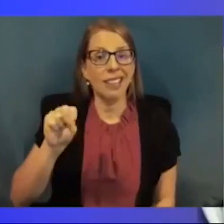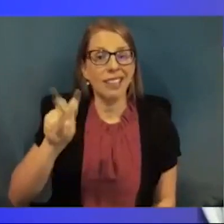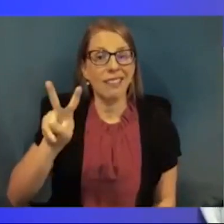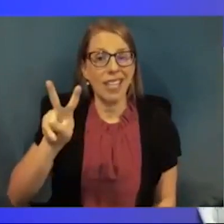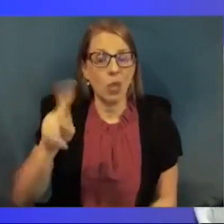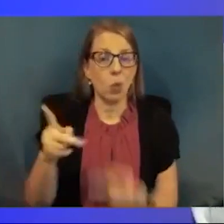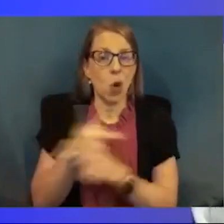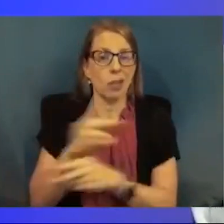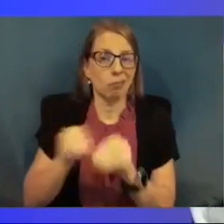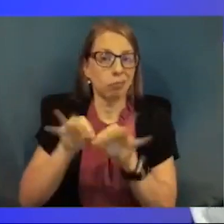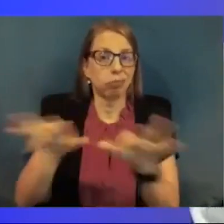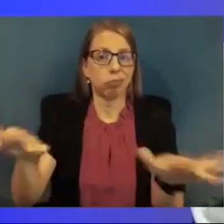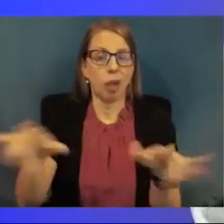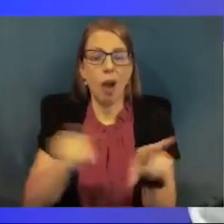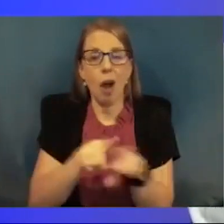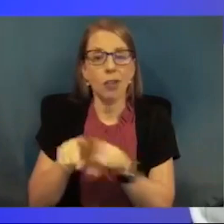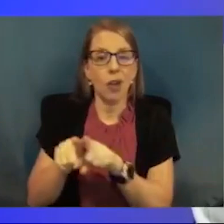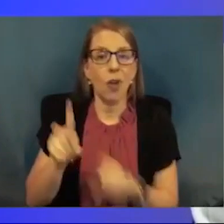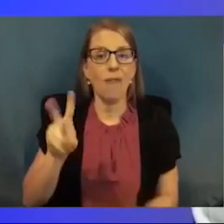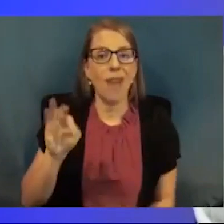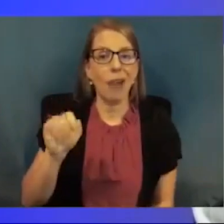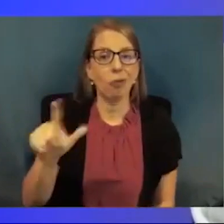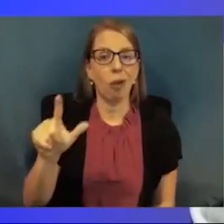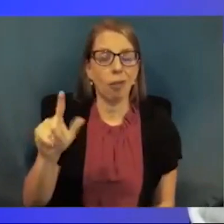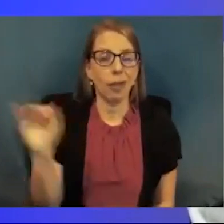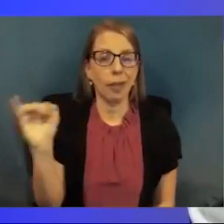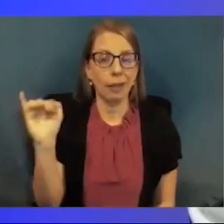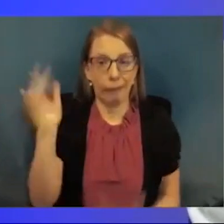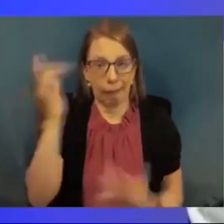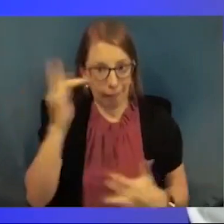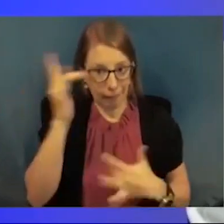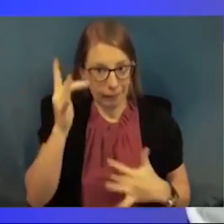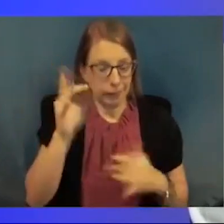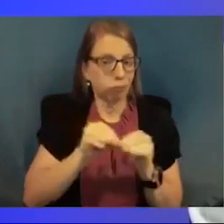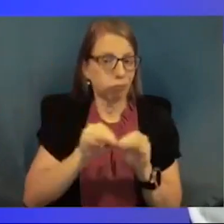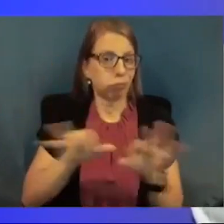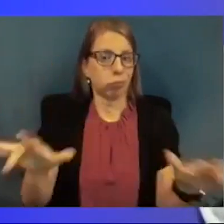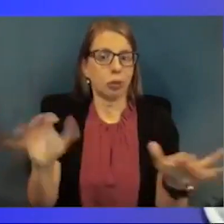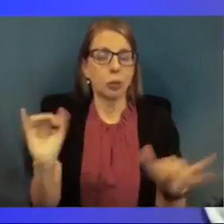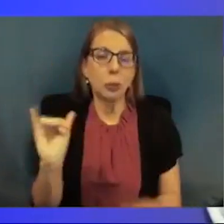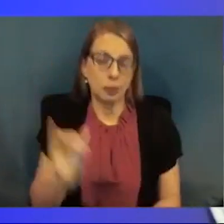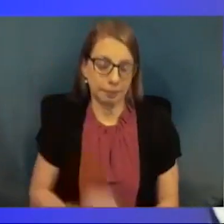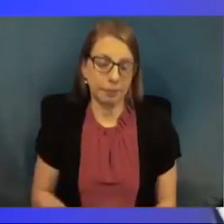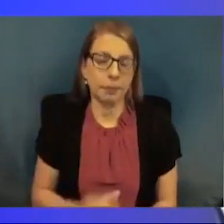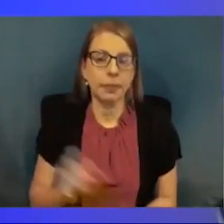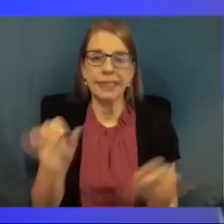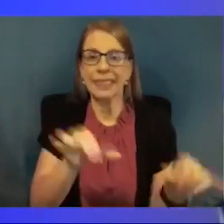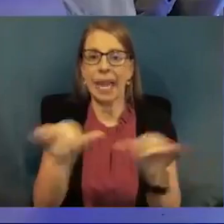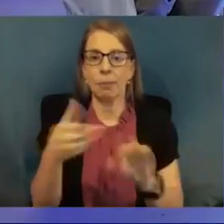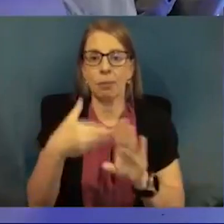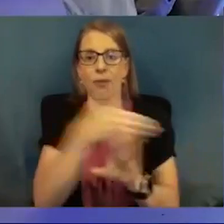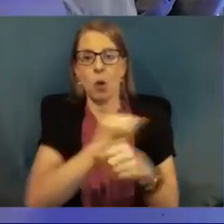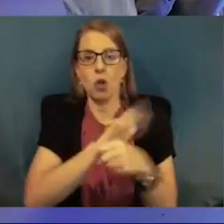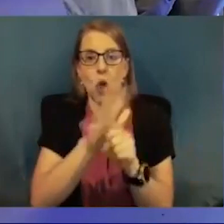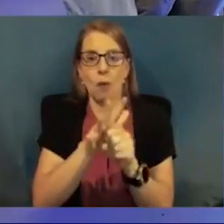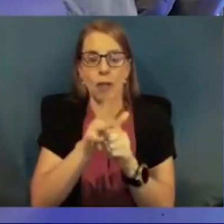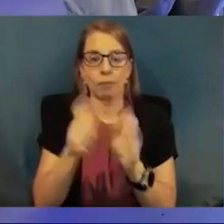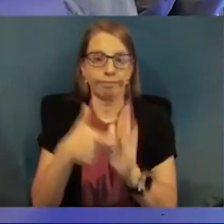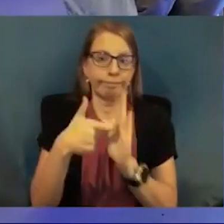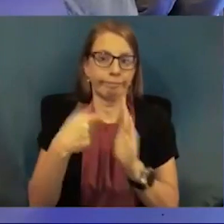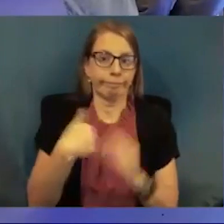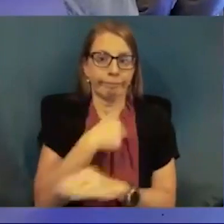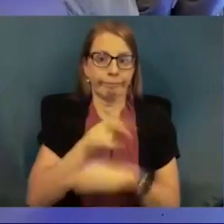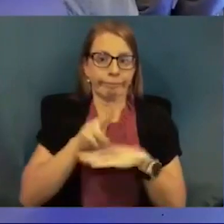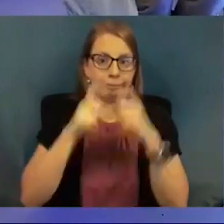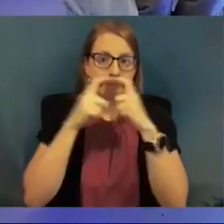viral illness that are spreading through those normal methods of spread that we had before COVID. All right, I asked that question just because we're a